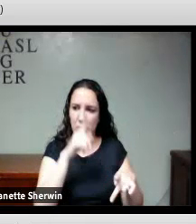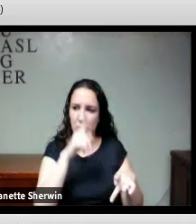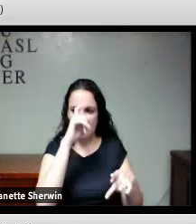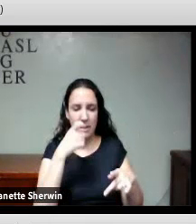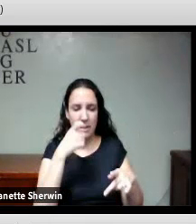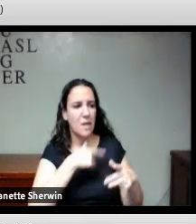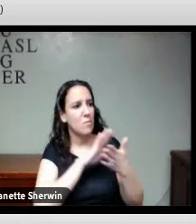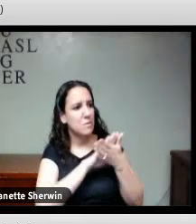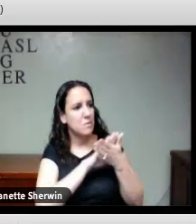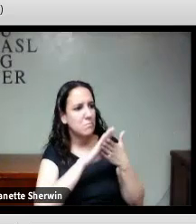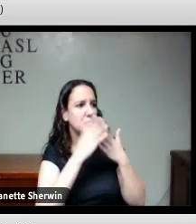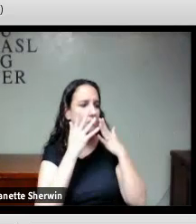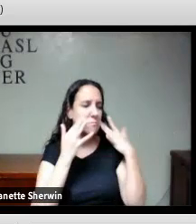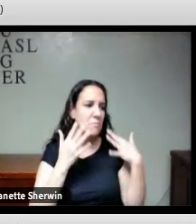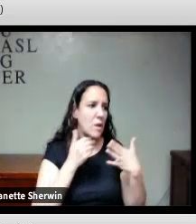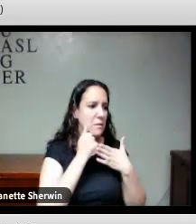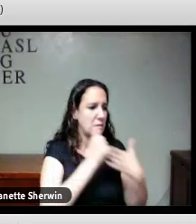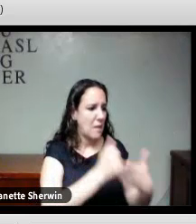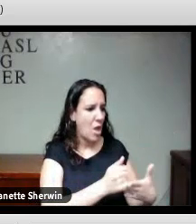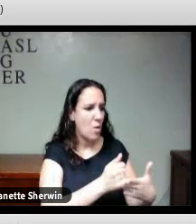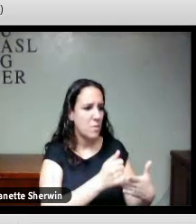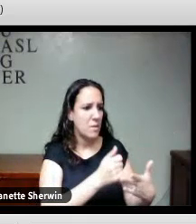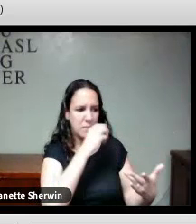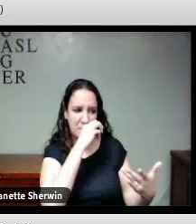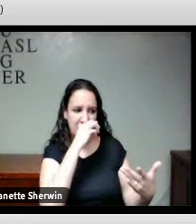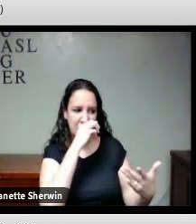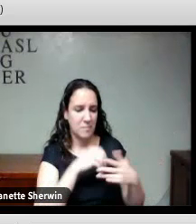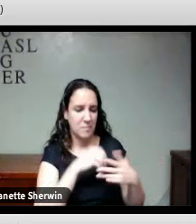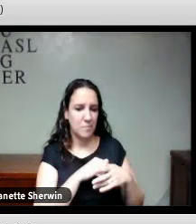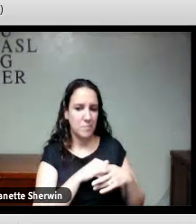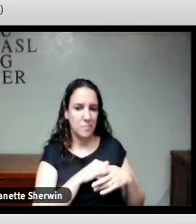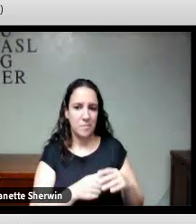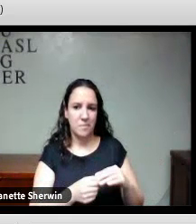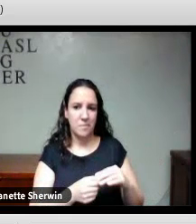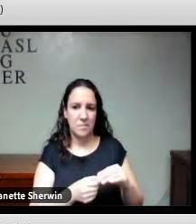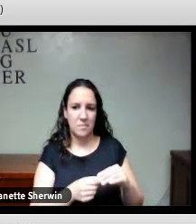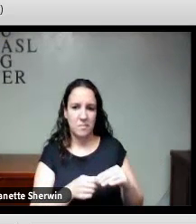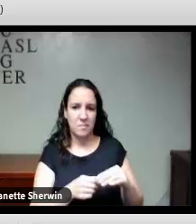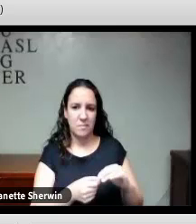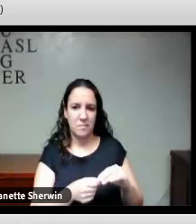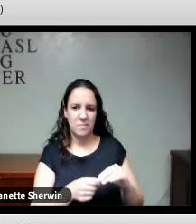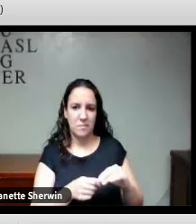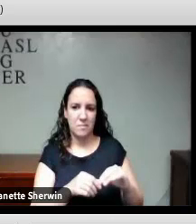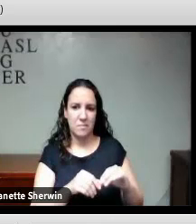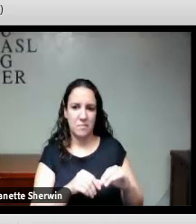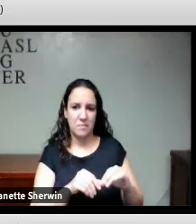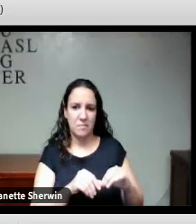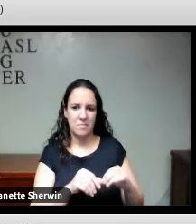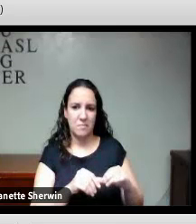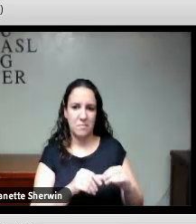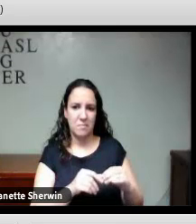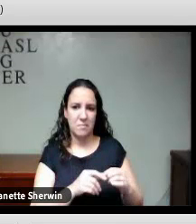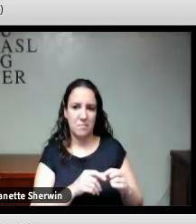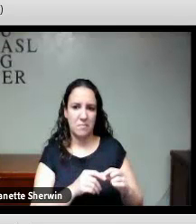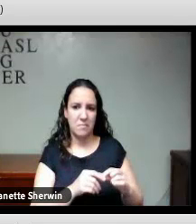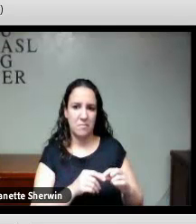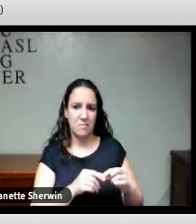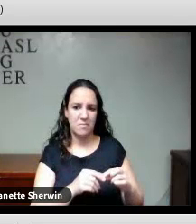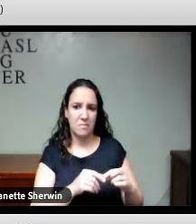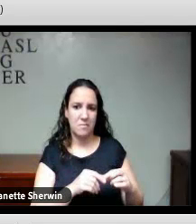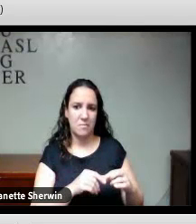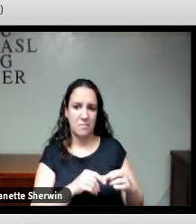She's appreciated their willingness to be patient with her. And so the next time they come in, they check for her and they try to find